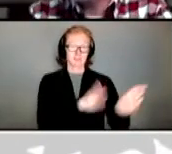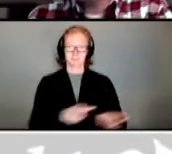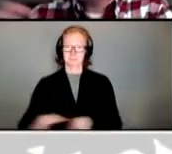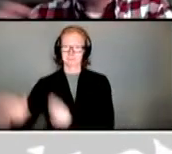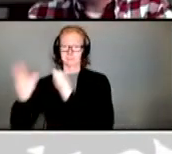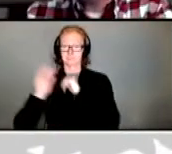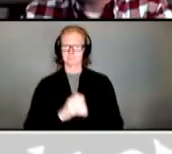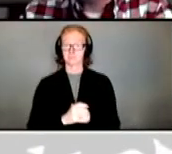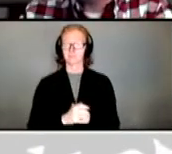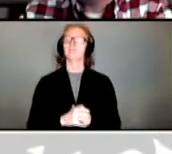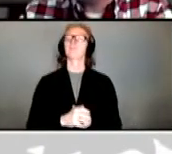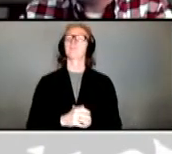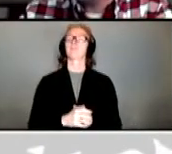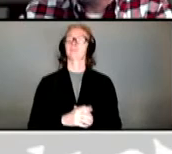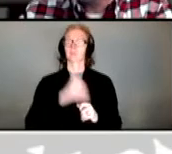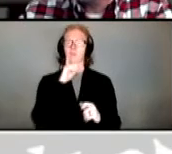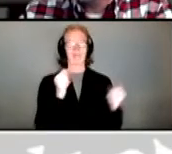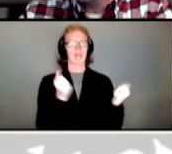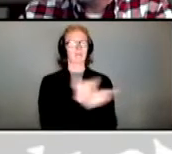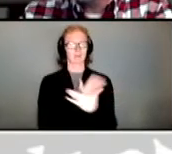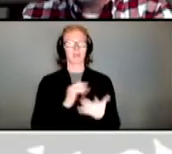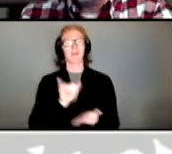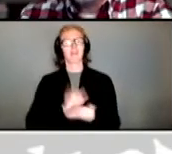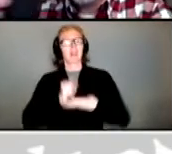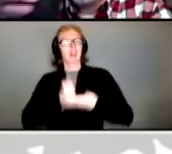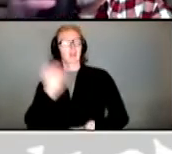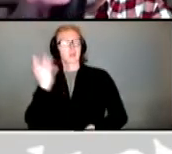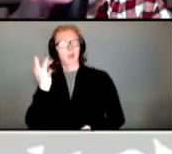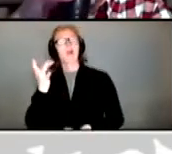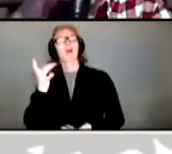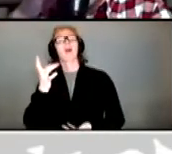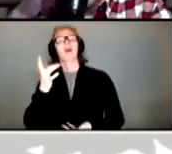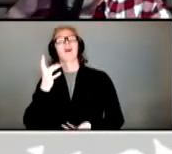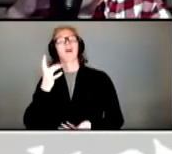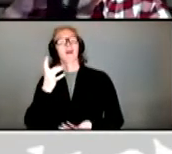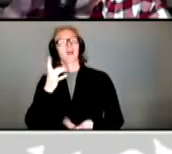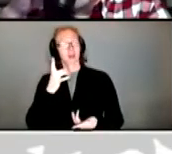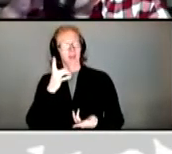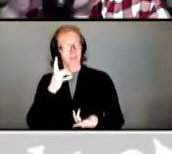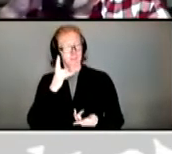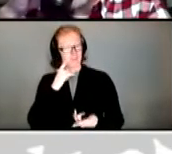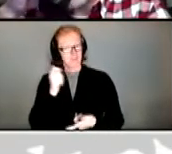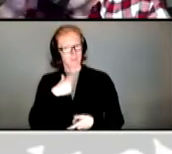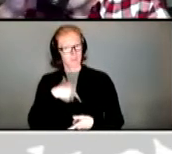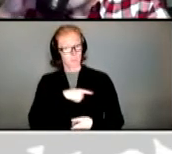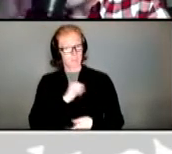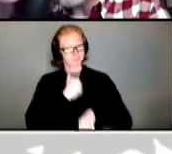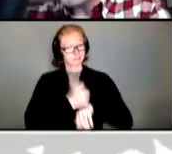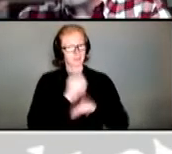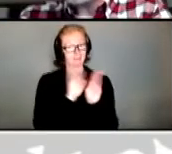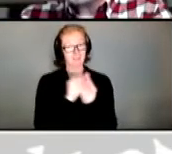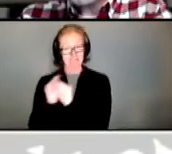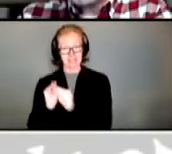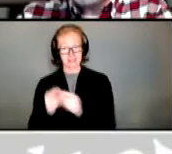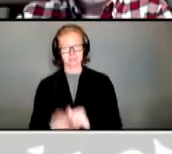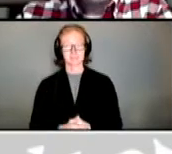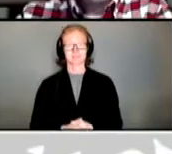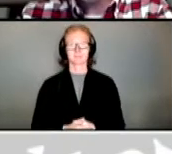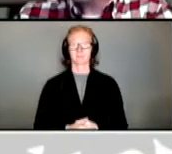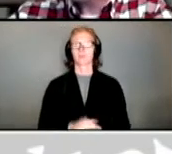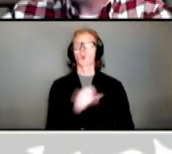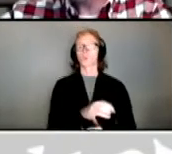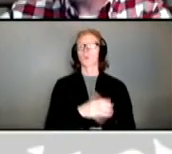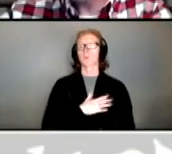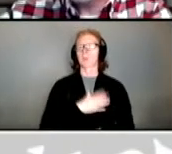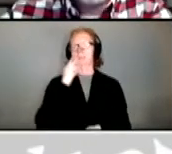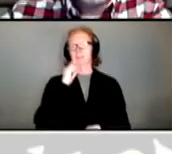progress would help us understand how to set our meeting times. And oh, in my experience, a